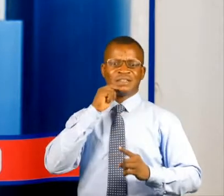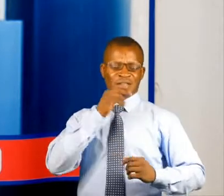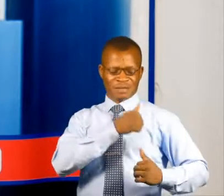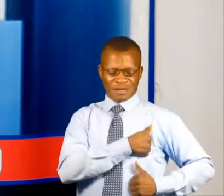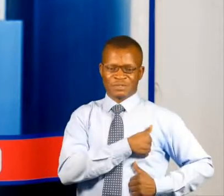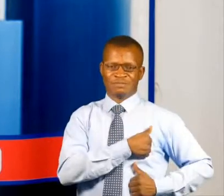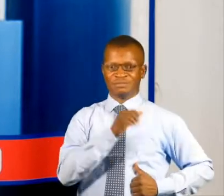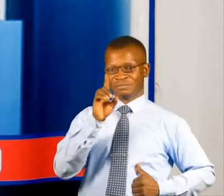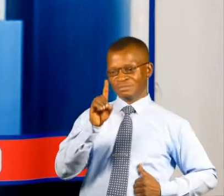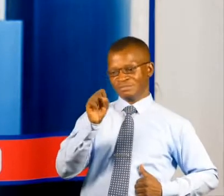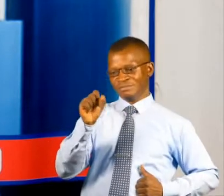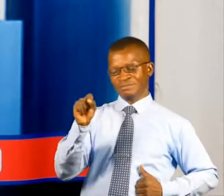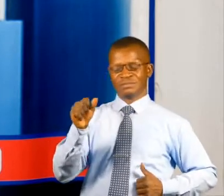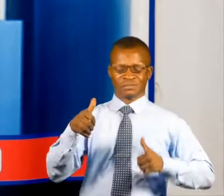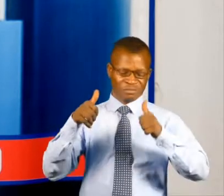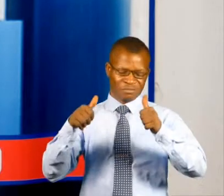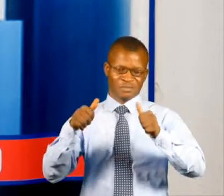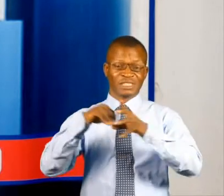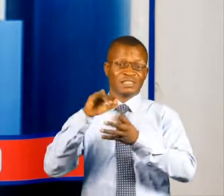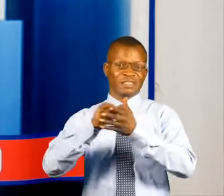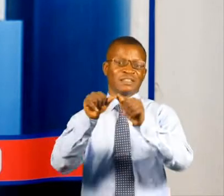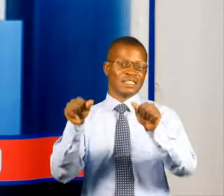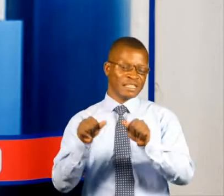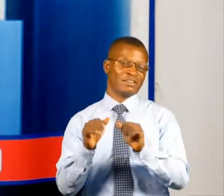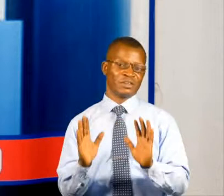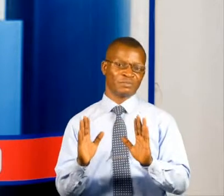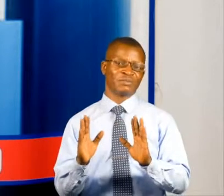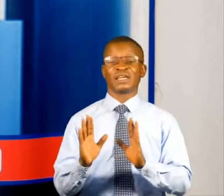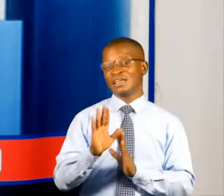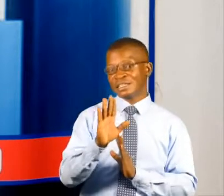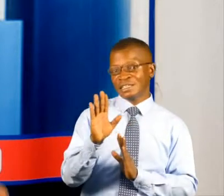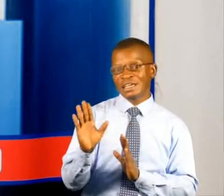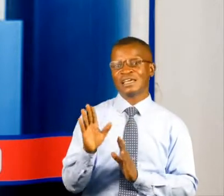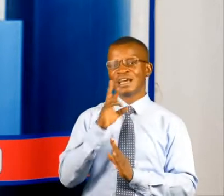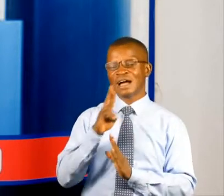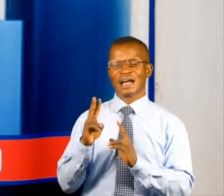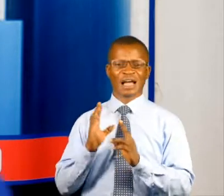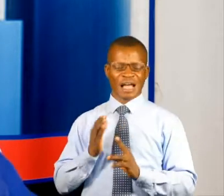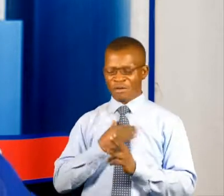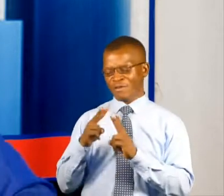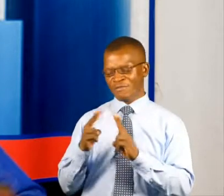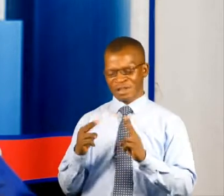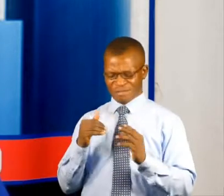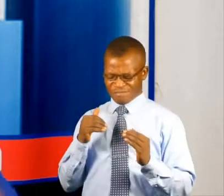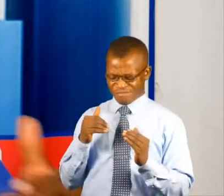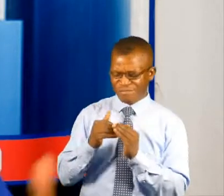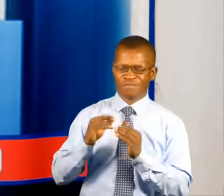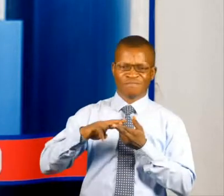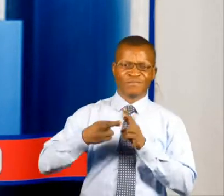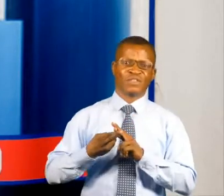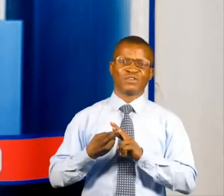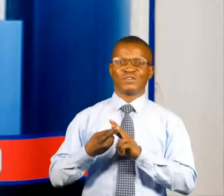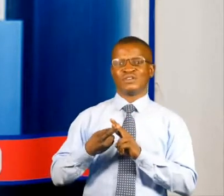Army. The DSS is also doing a lot in that regard. So our very